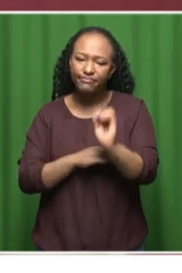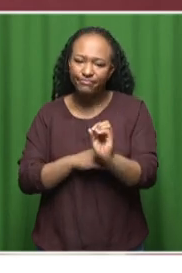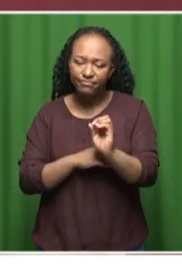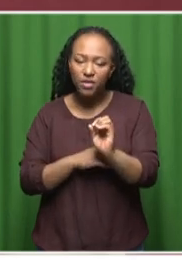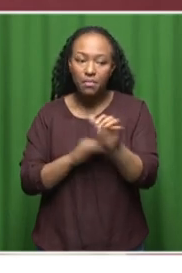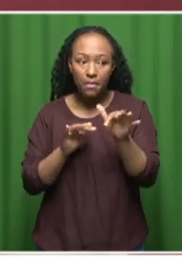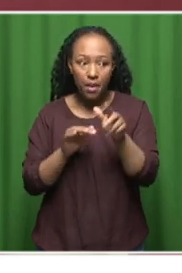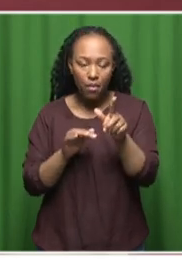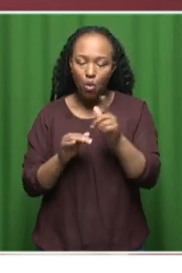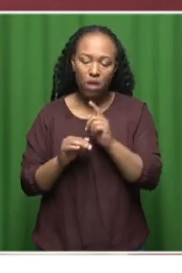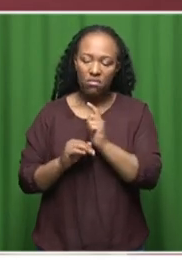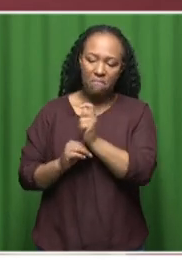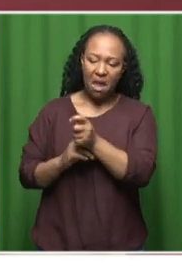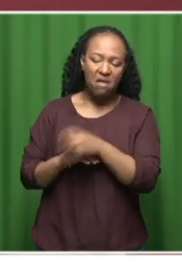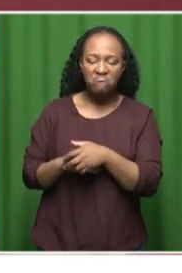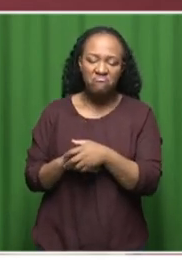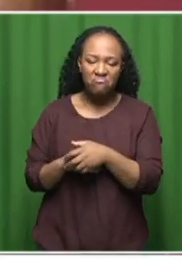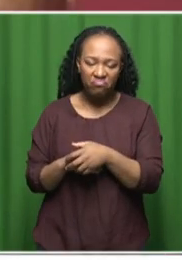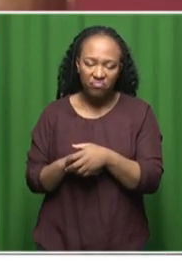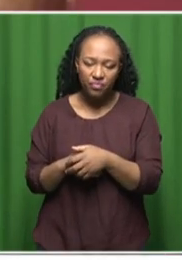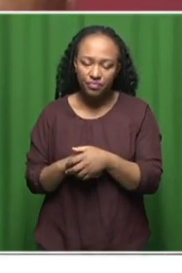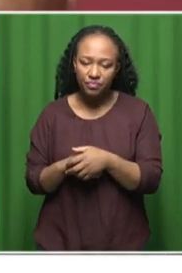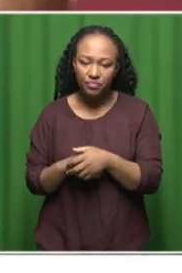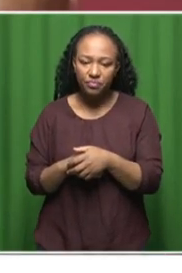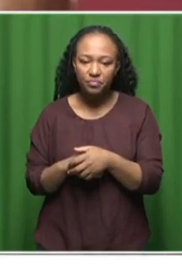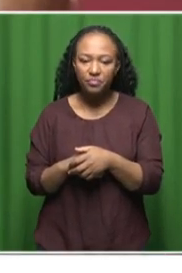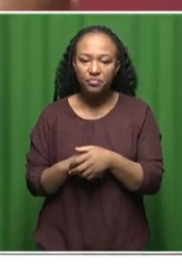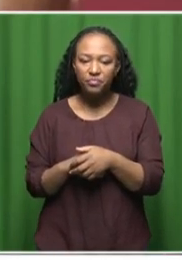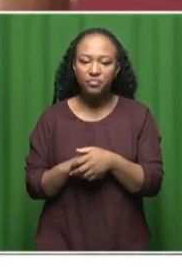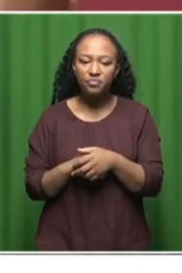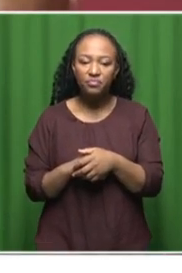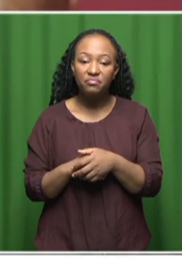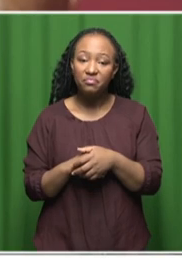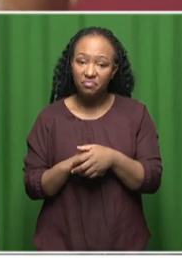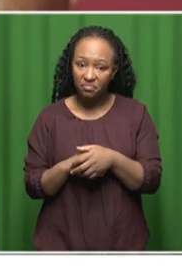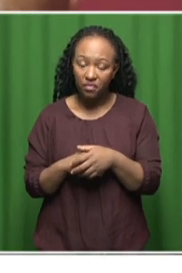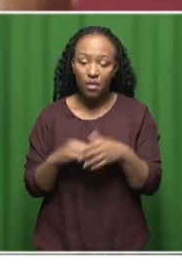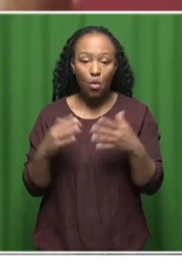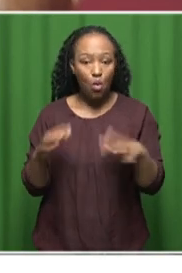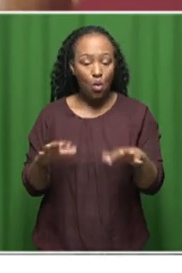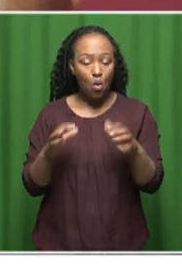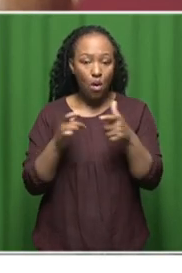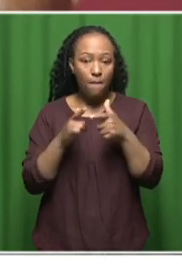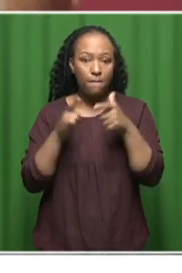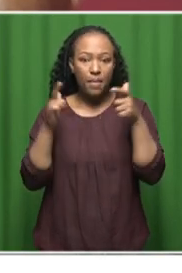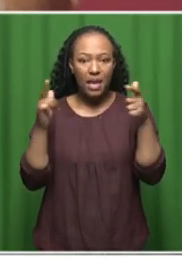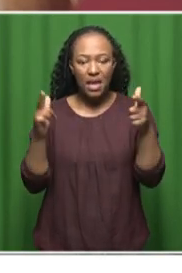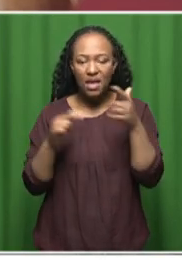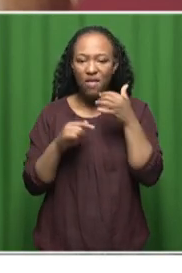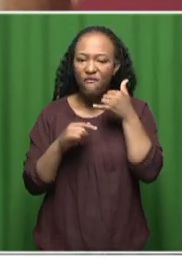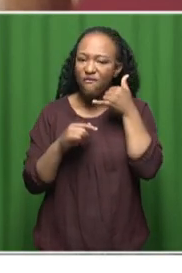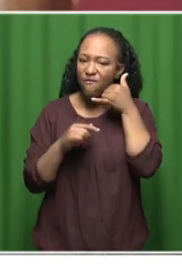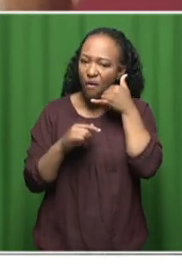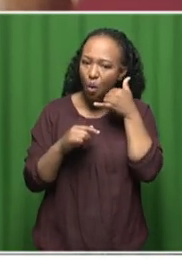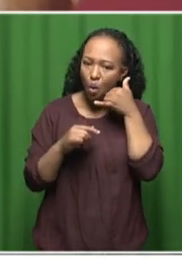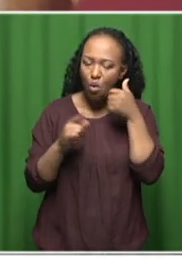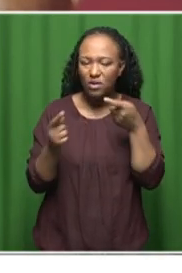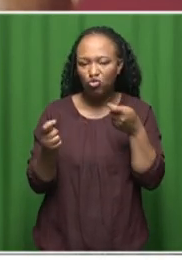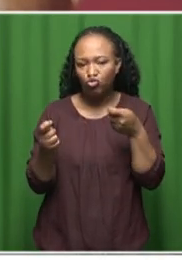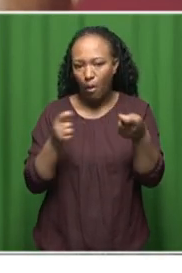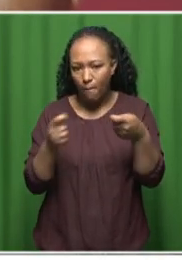that. Yeah, I mean it's whole massive shops. I mean it's